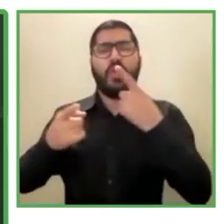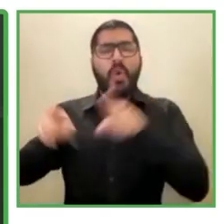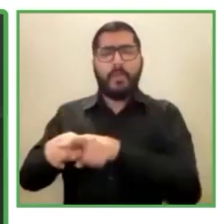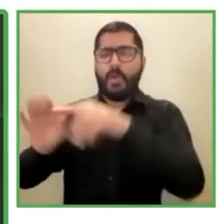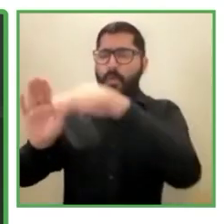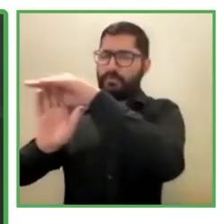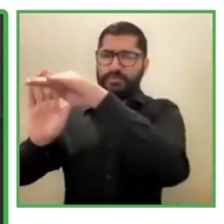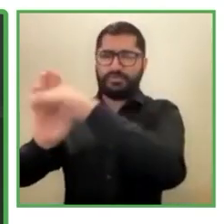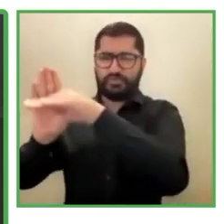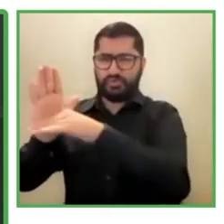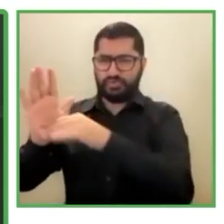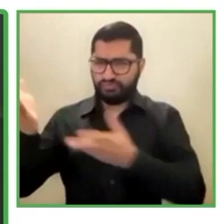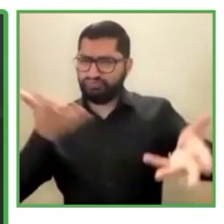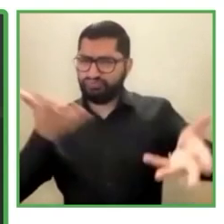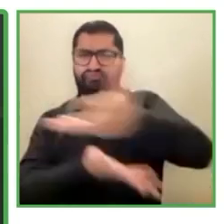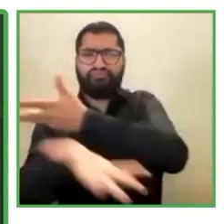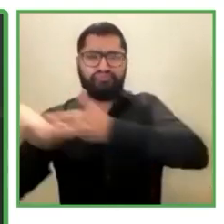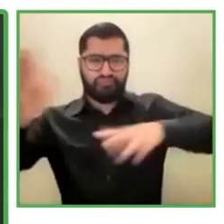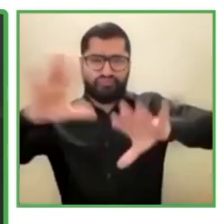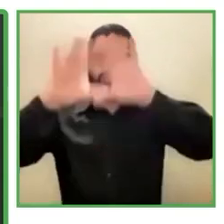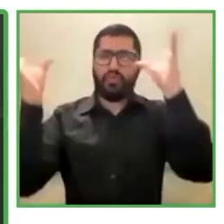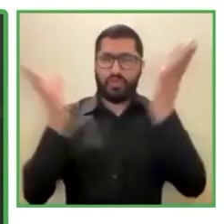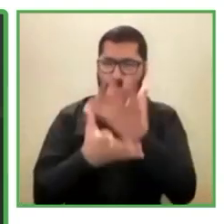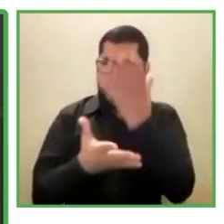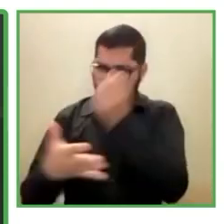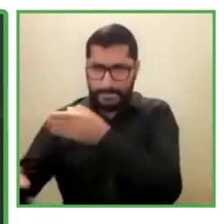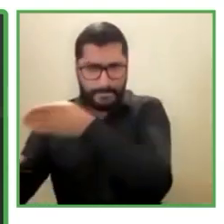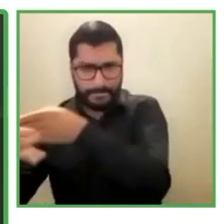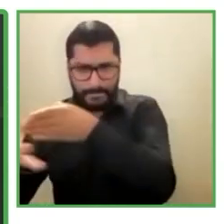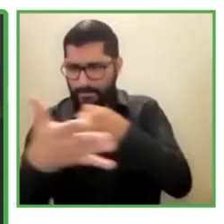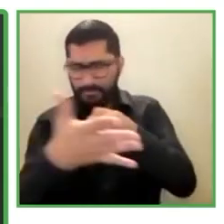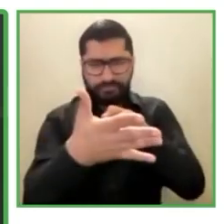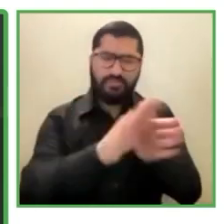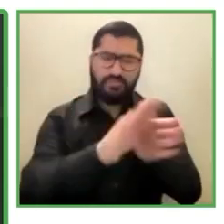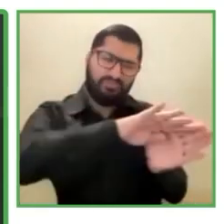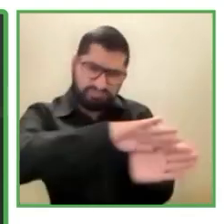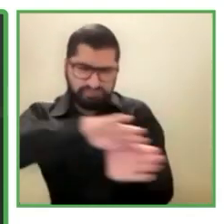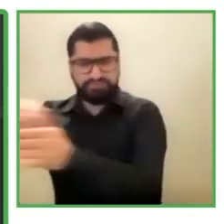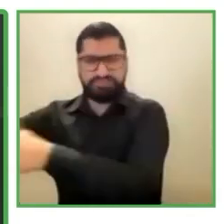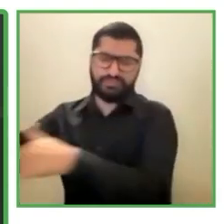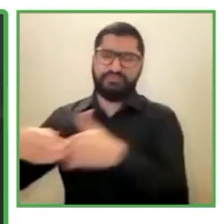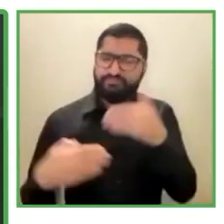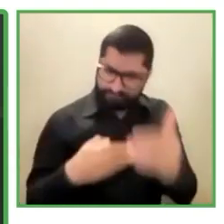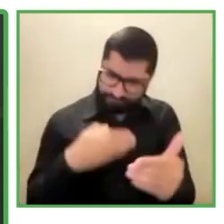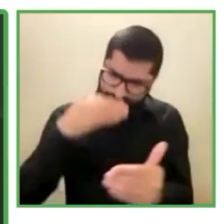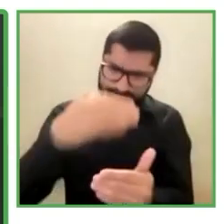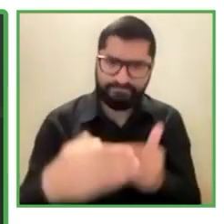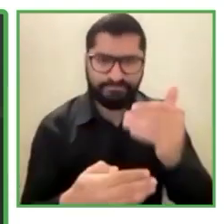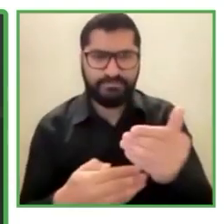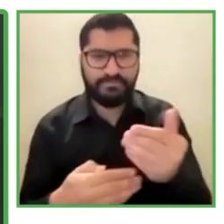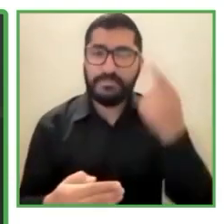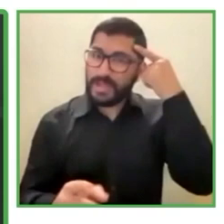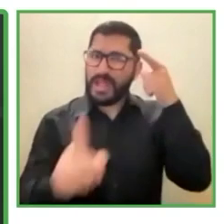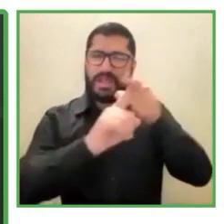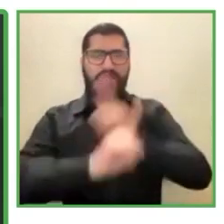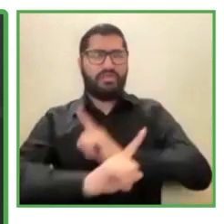of universal design, eliminating the existing barriers, physical or and non-physical. These